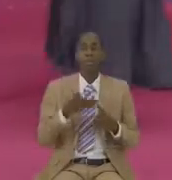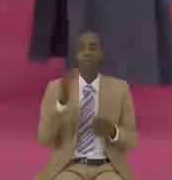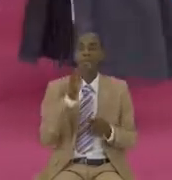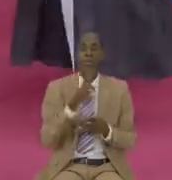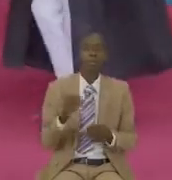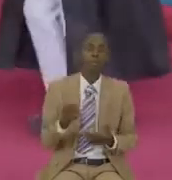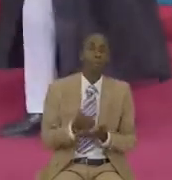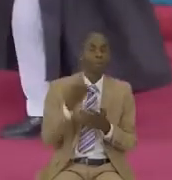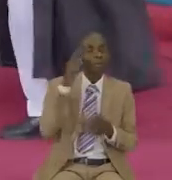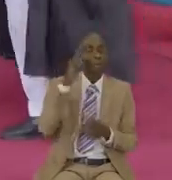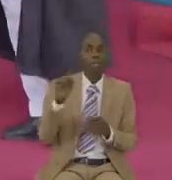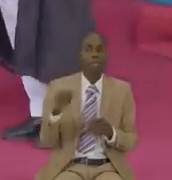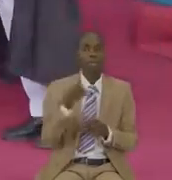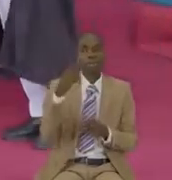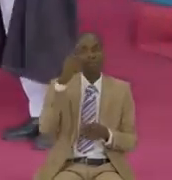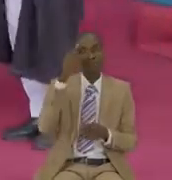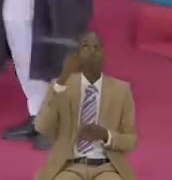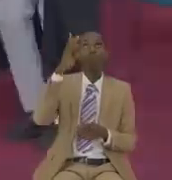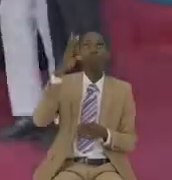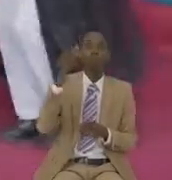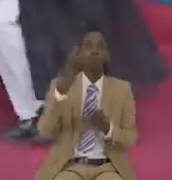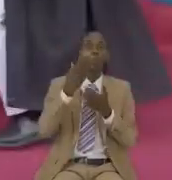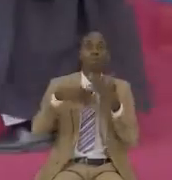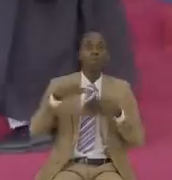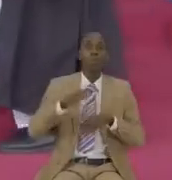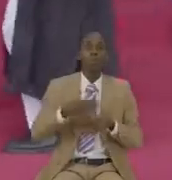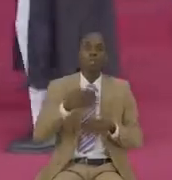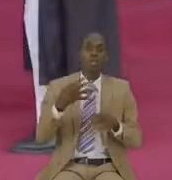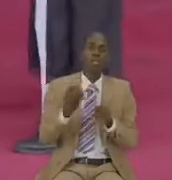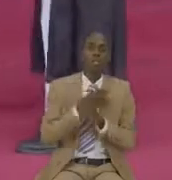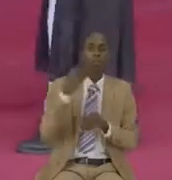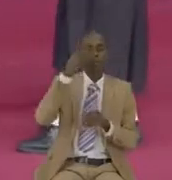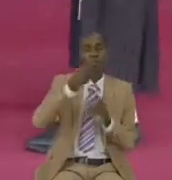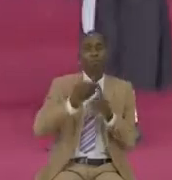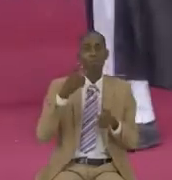anywhere, because the Lord God of heaven has hidden his face from you. But why?